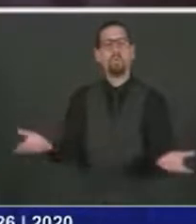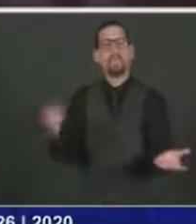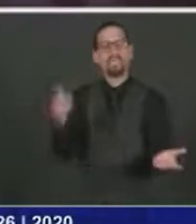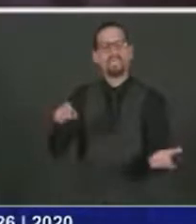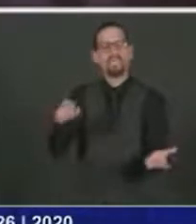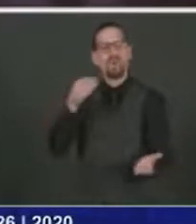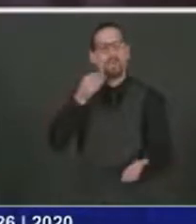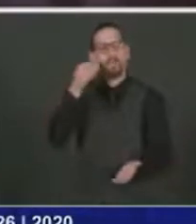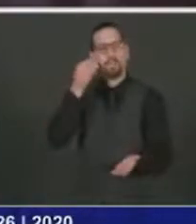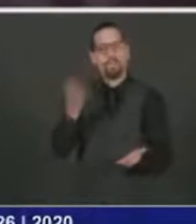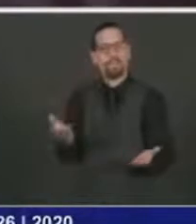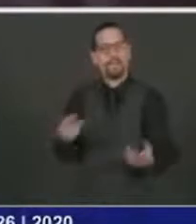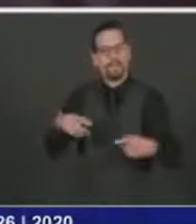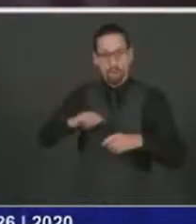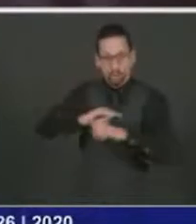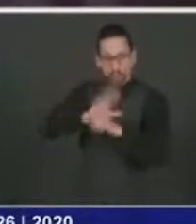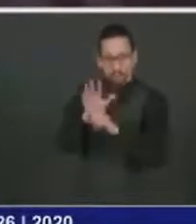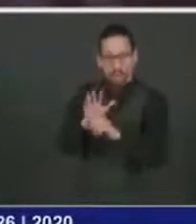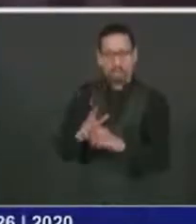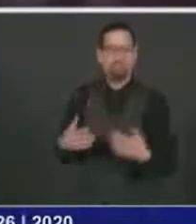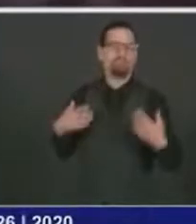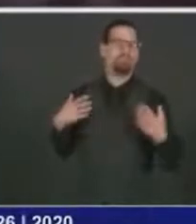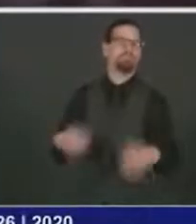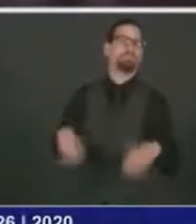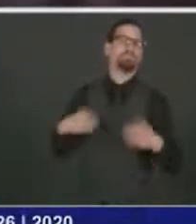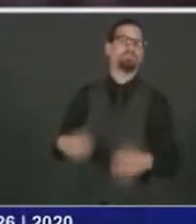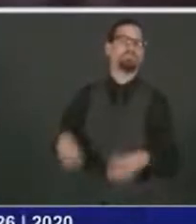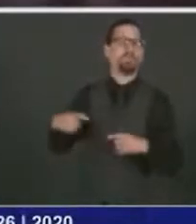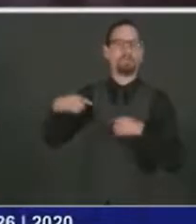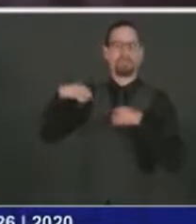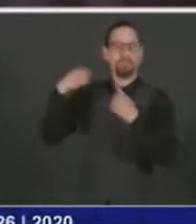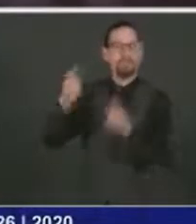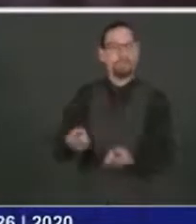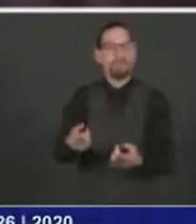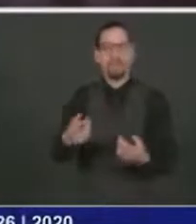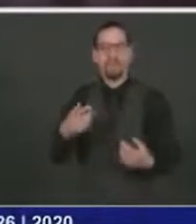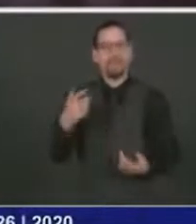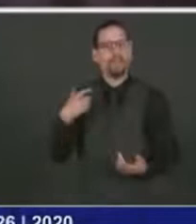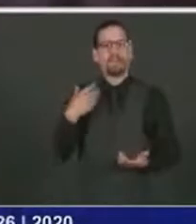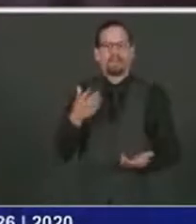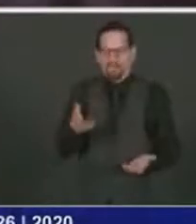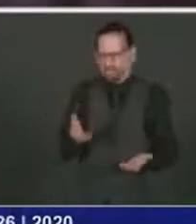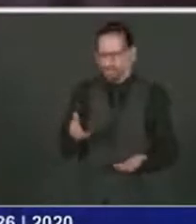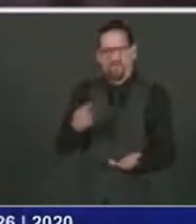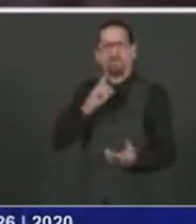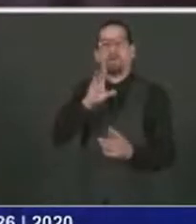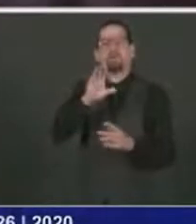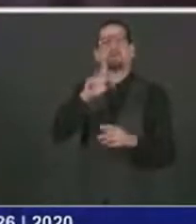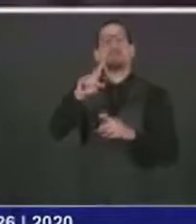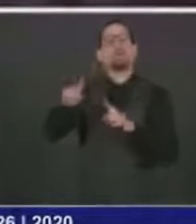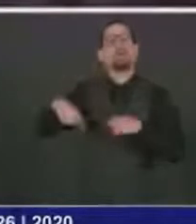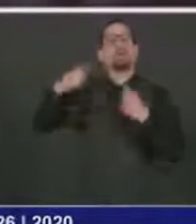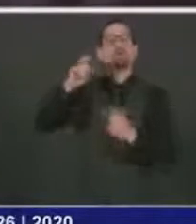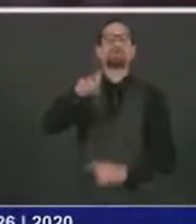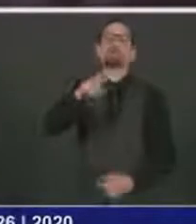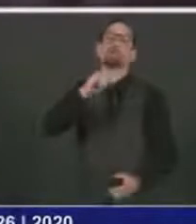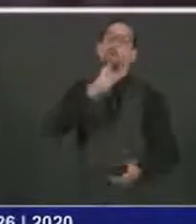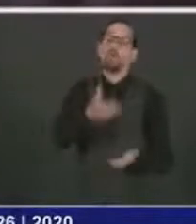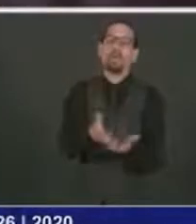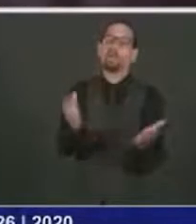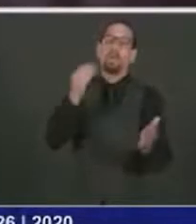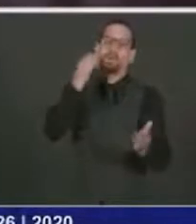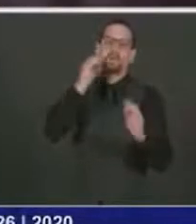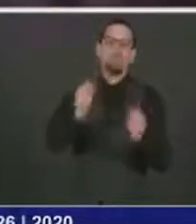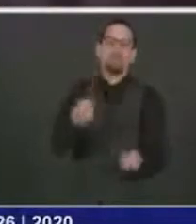And really, we never can. Homelessness is never okay. So that's why we're using some of our stimulus monies in order to provide an incentive